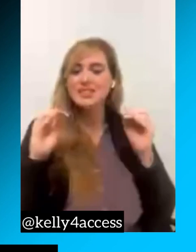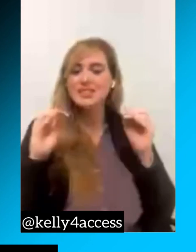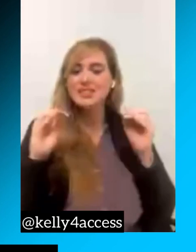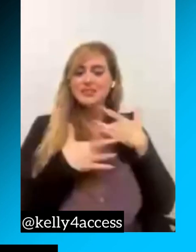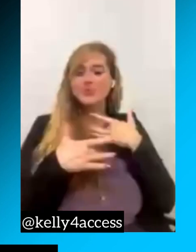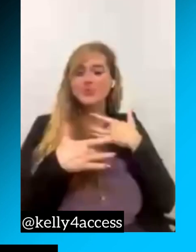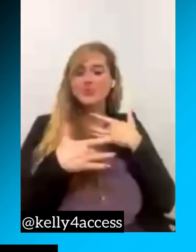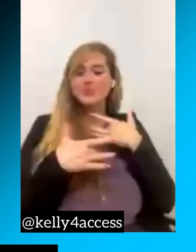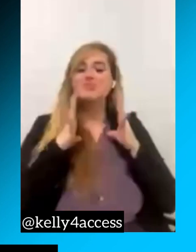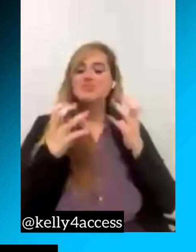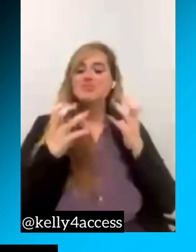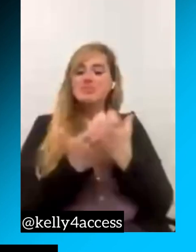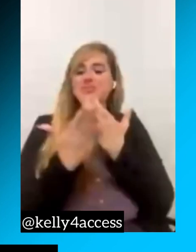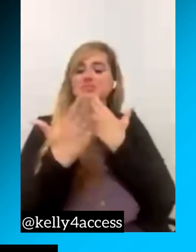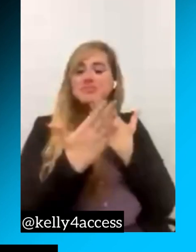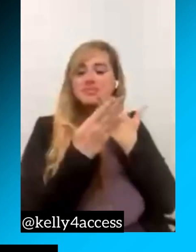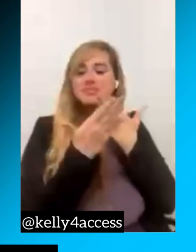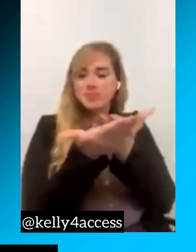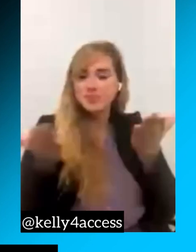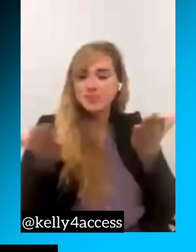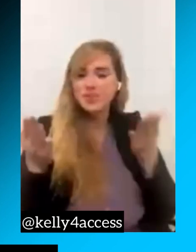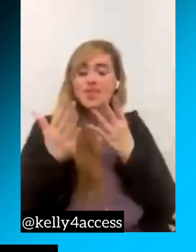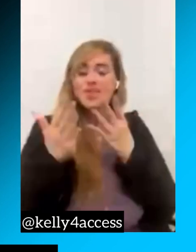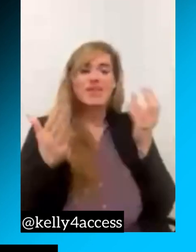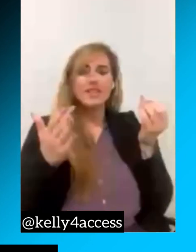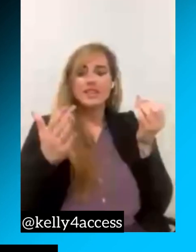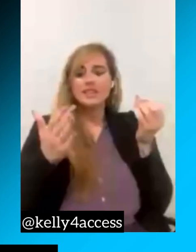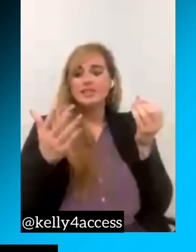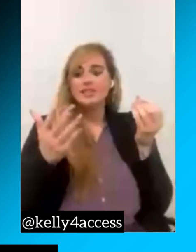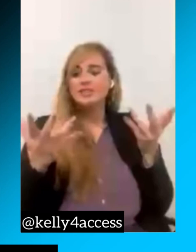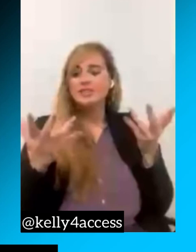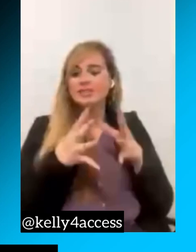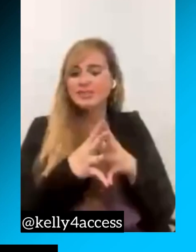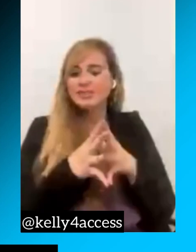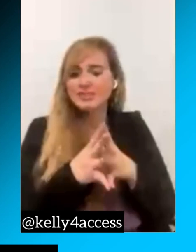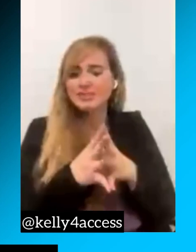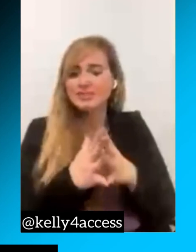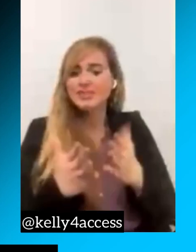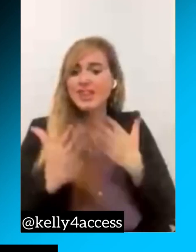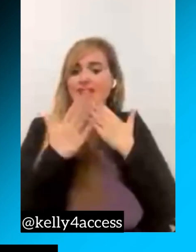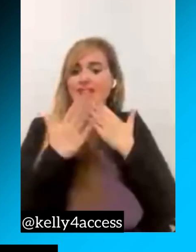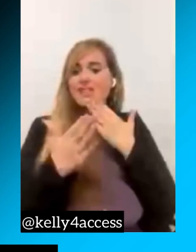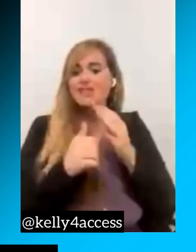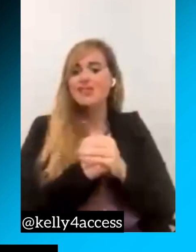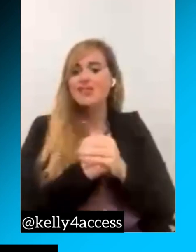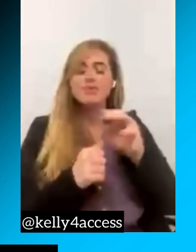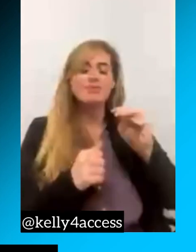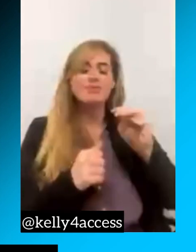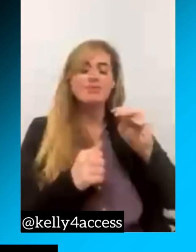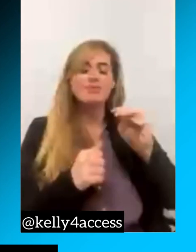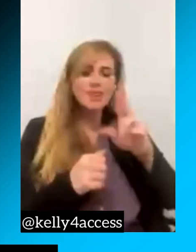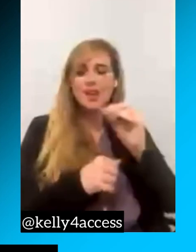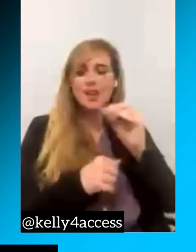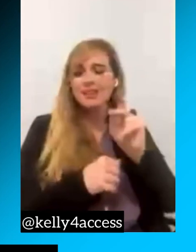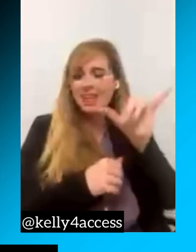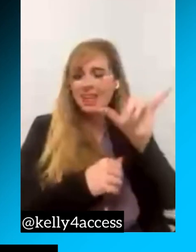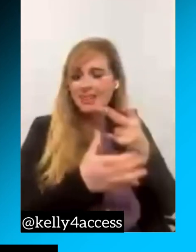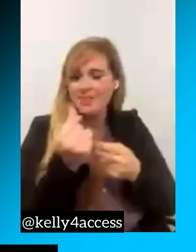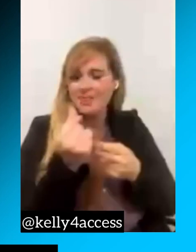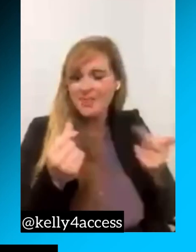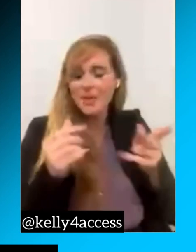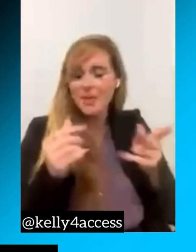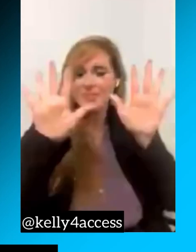everyone. And thank you to Manu and Kelly for being amazing